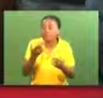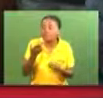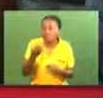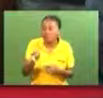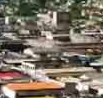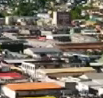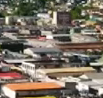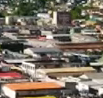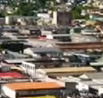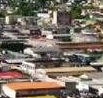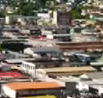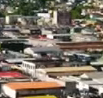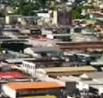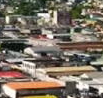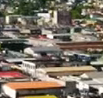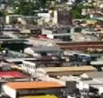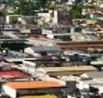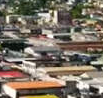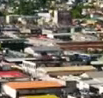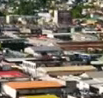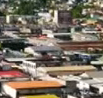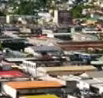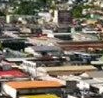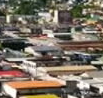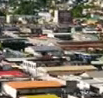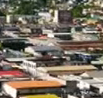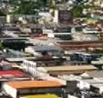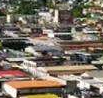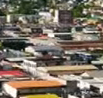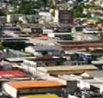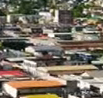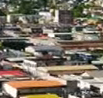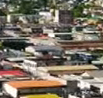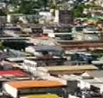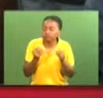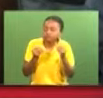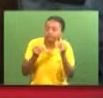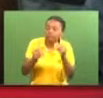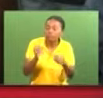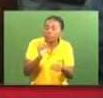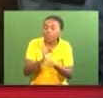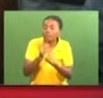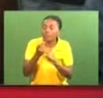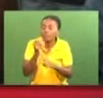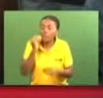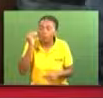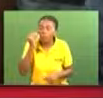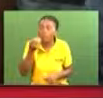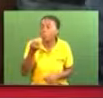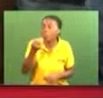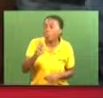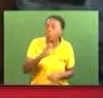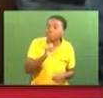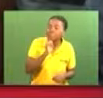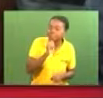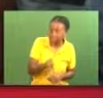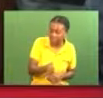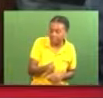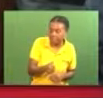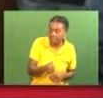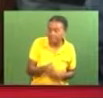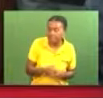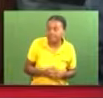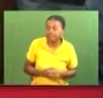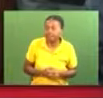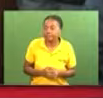or not. Minister West then made clear what would be the government's key consideration. I keep saying to people